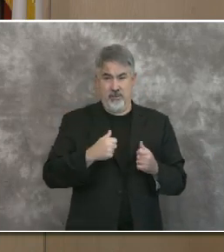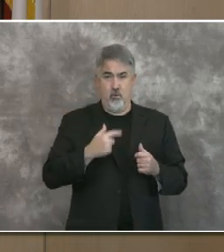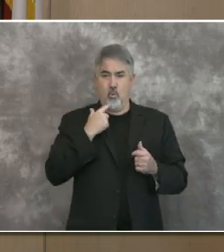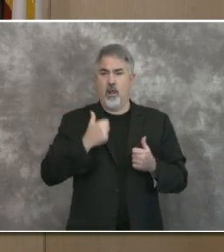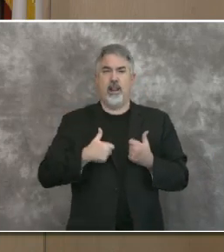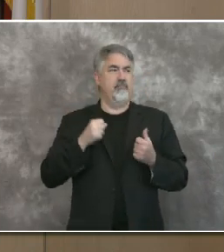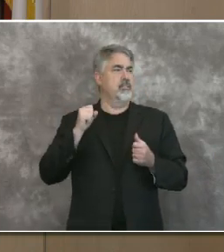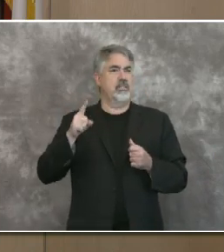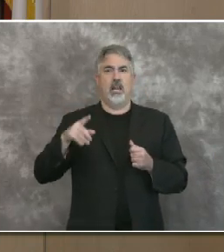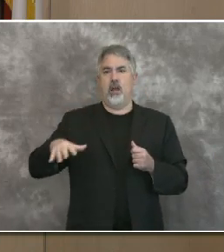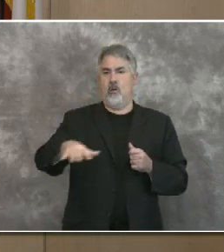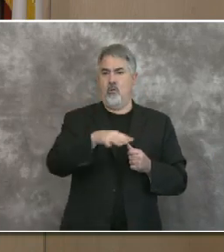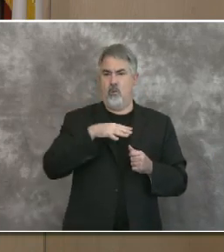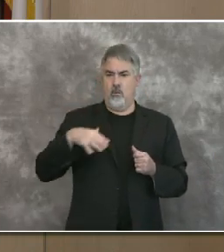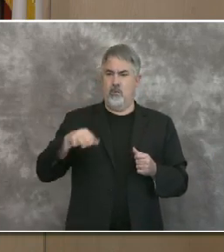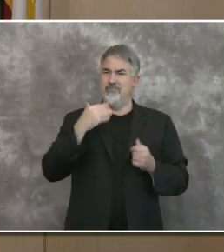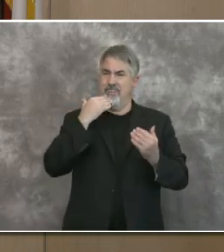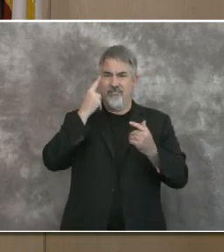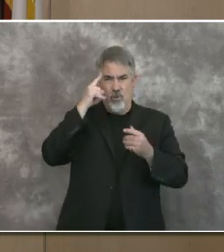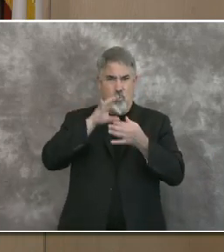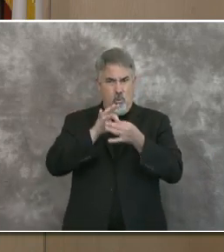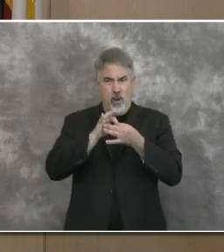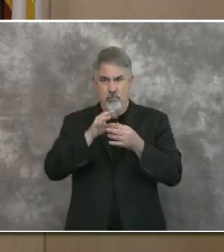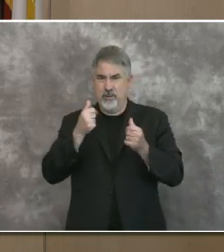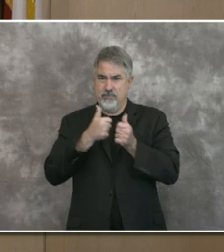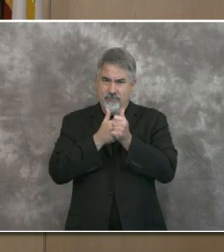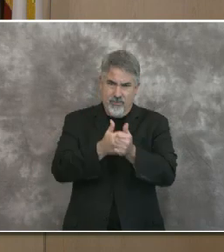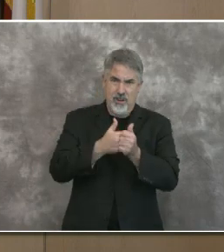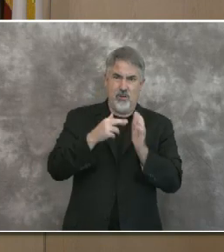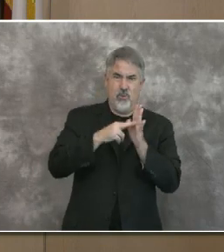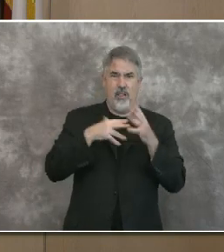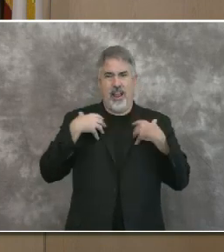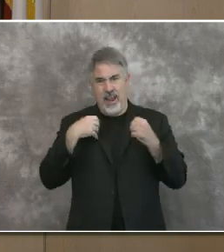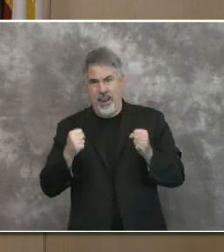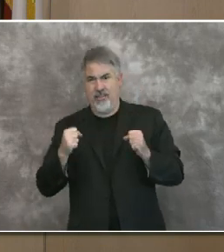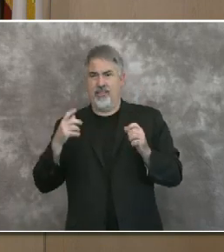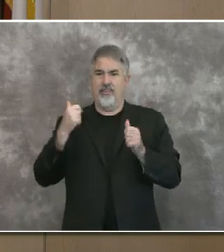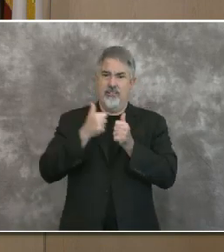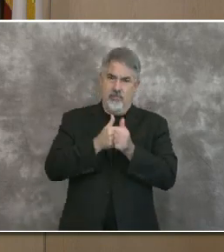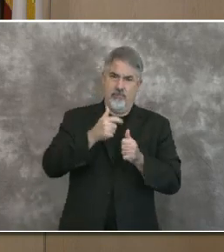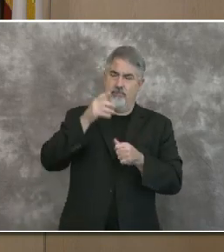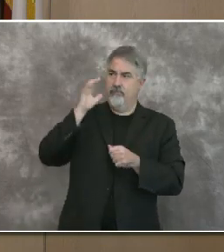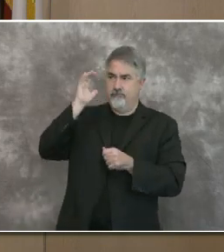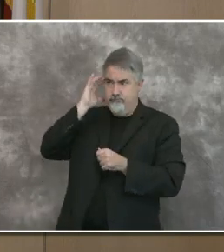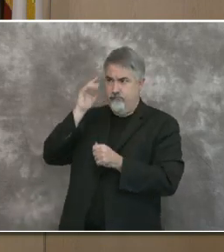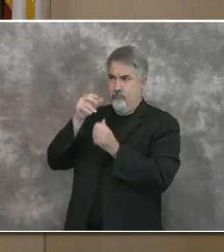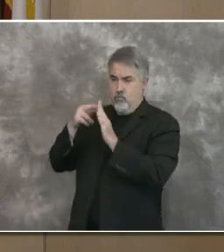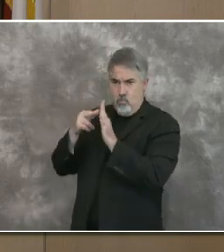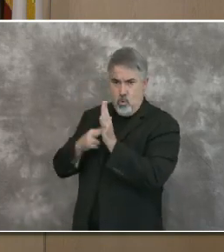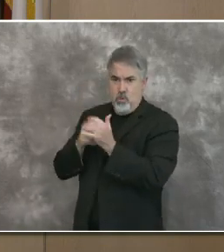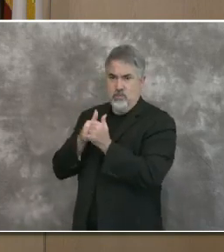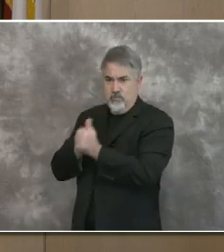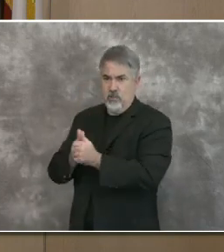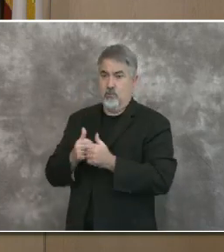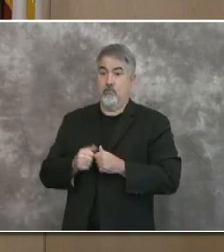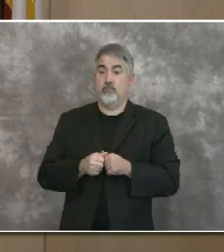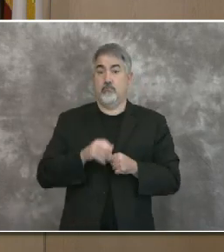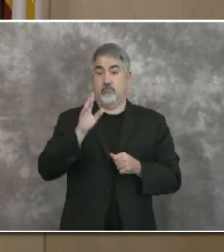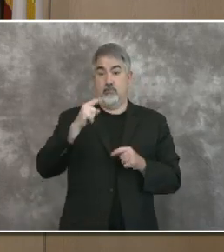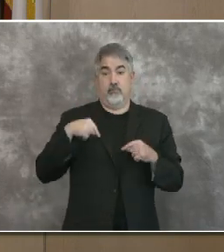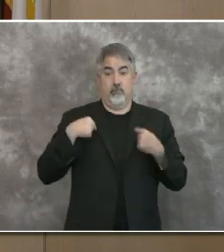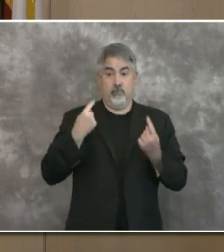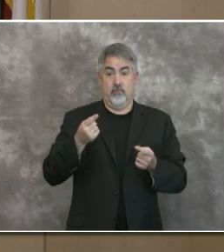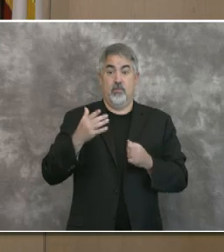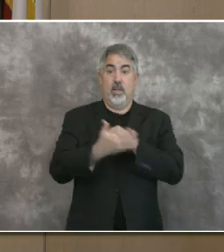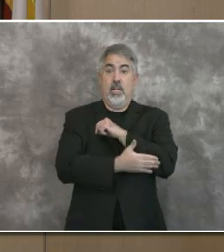the local health officer order. Last Friday, the entire county transitioned to stage 2 along with the